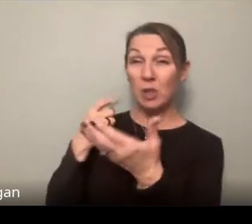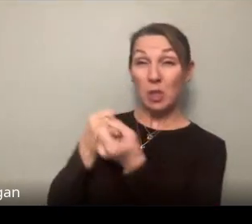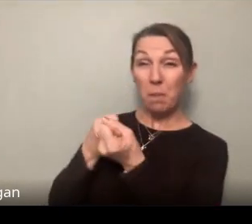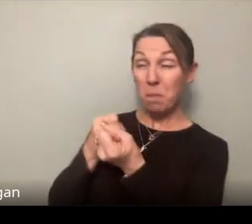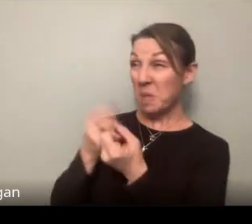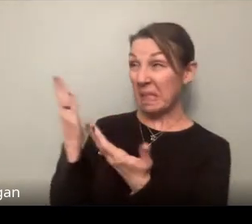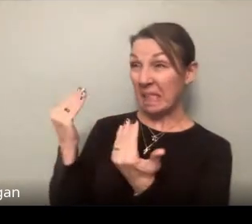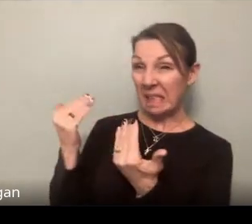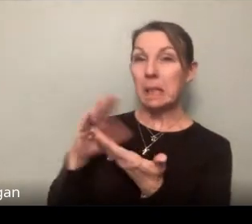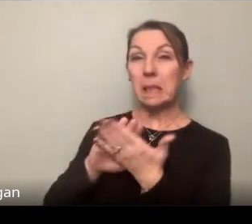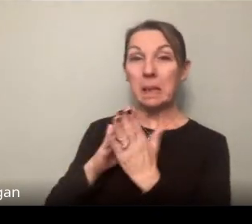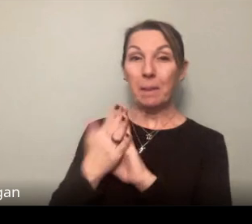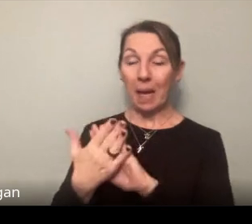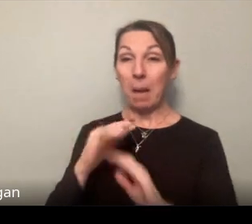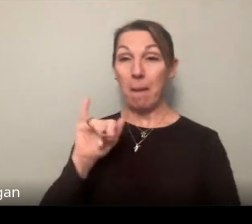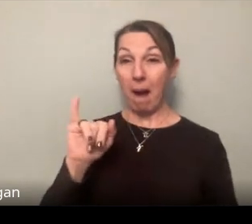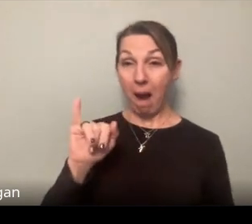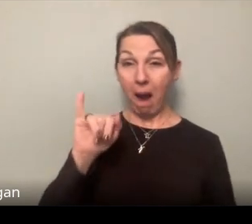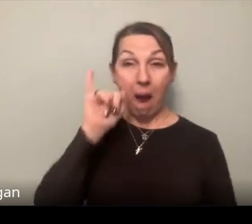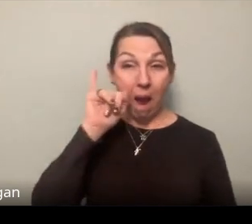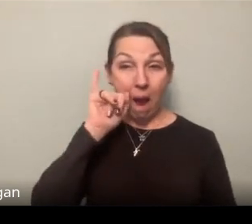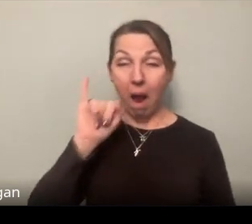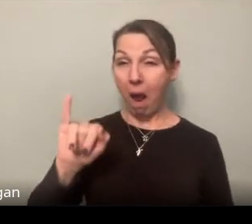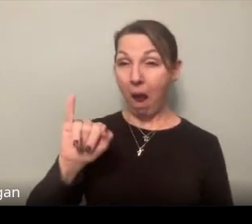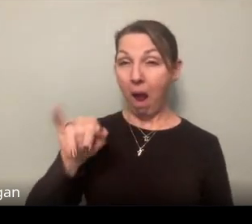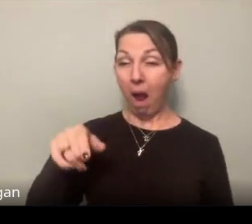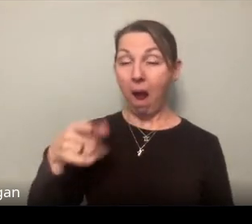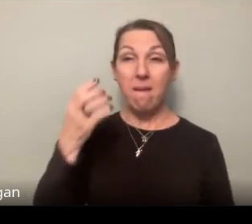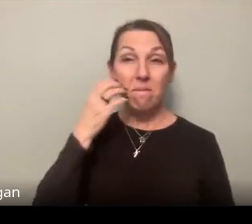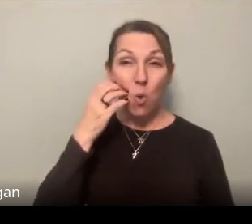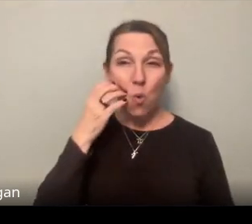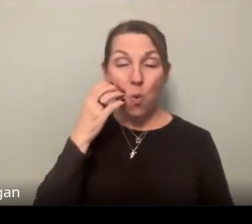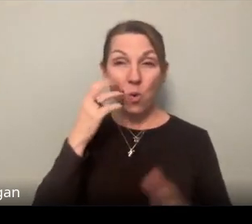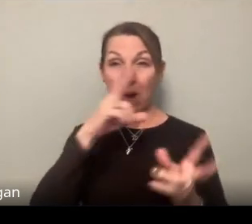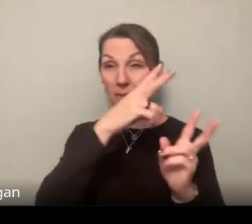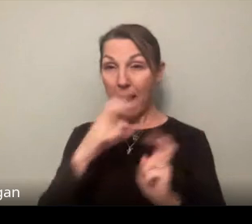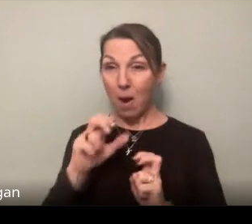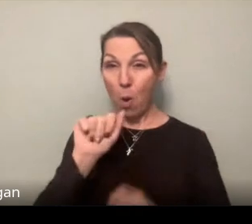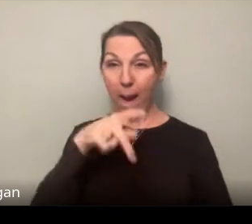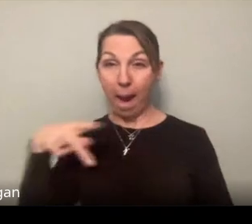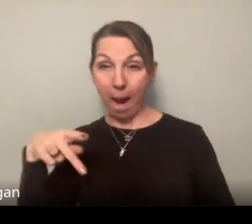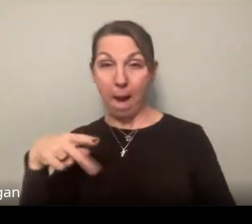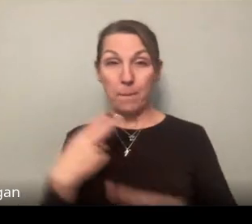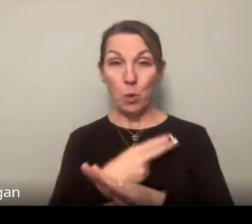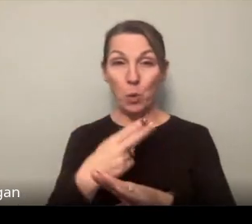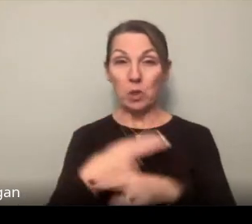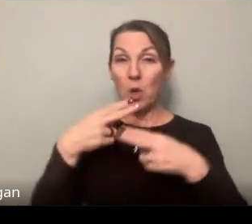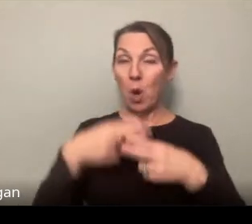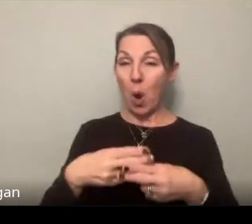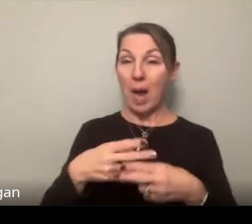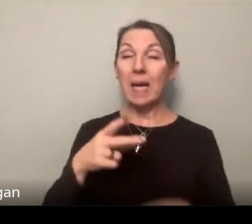just became an iPhone. I downloaded this app. Can I show it to you? I would love to see it. Using it. So it's called like